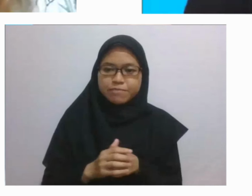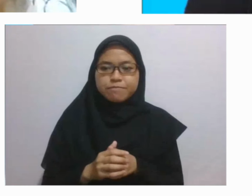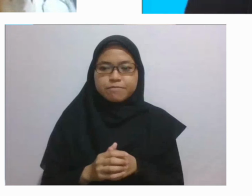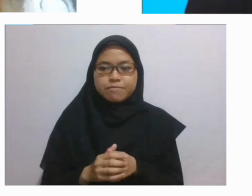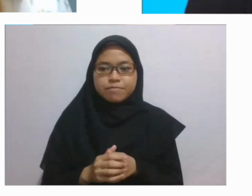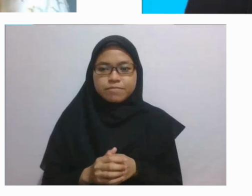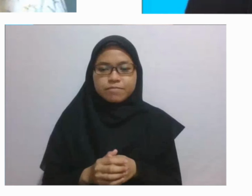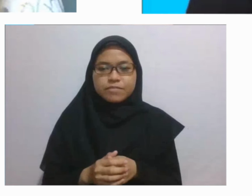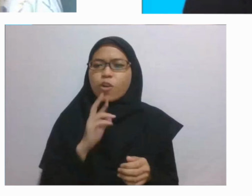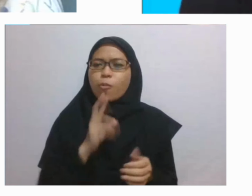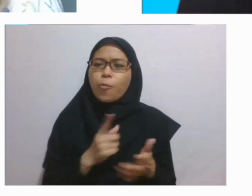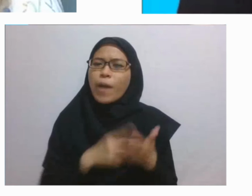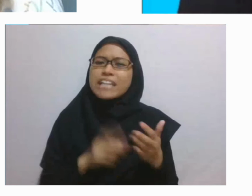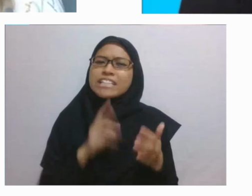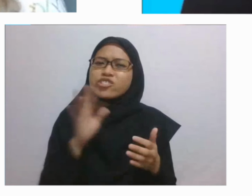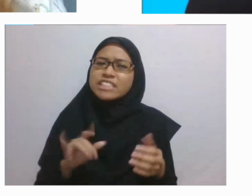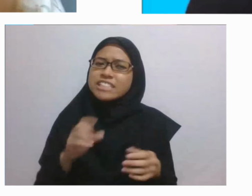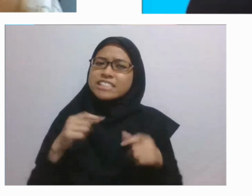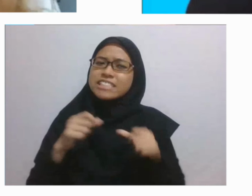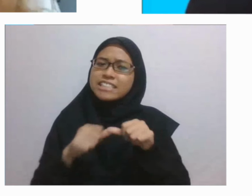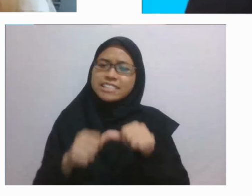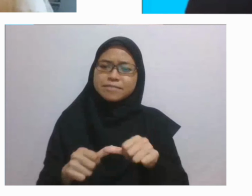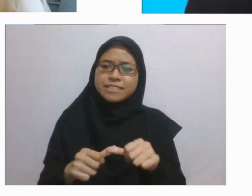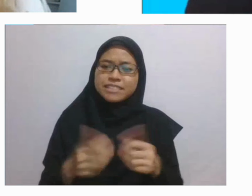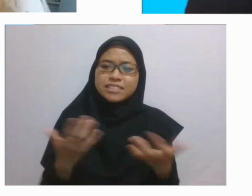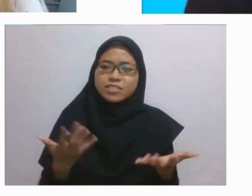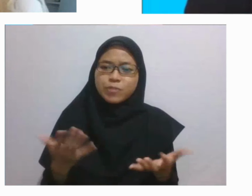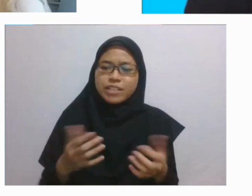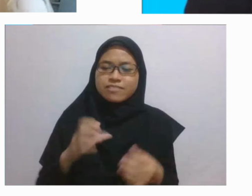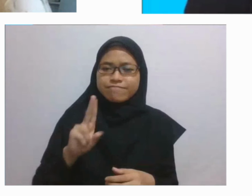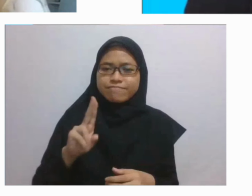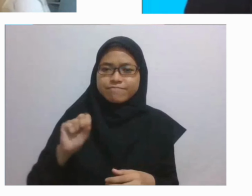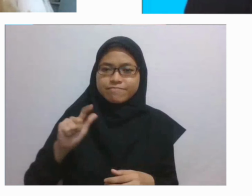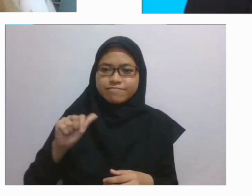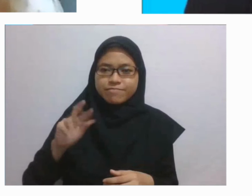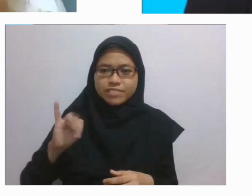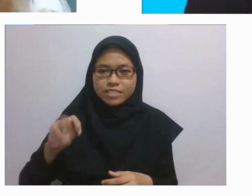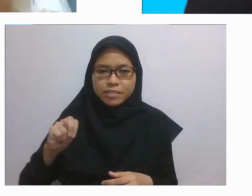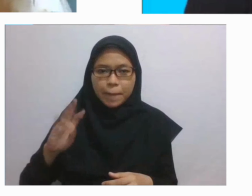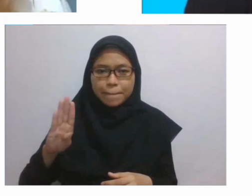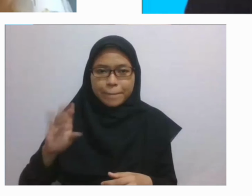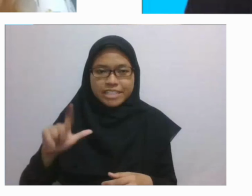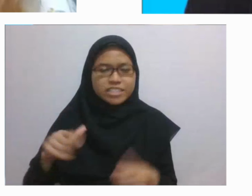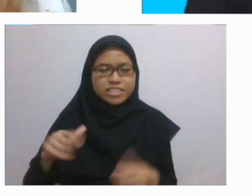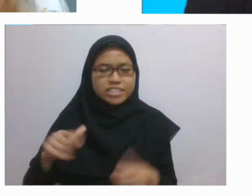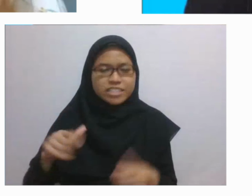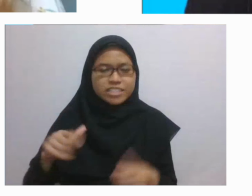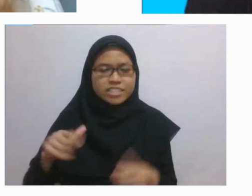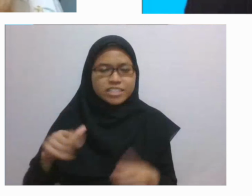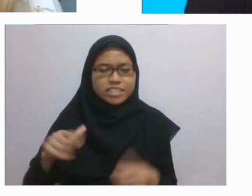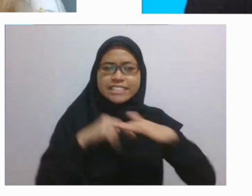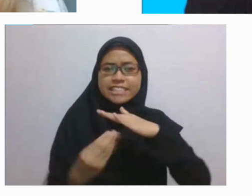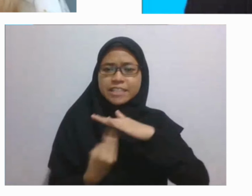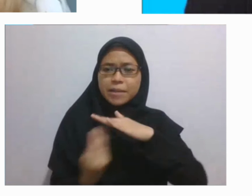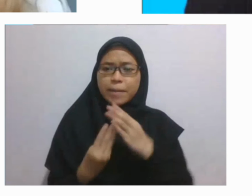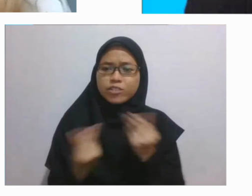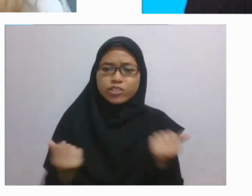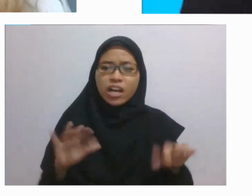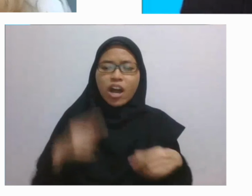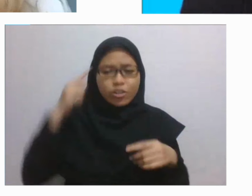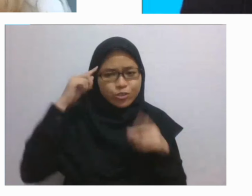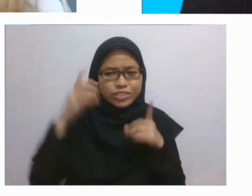is sustainability? And you could take that to be what really is a nature-based solution, and you know, how can we determine if the methods